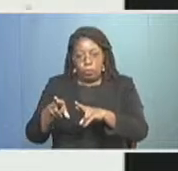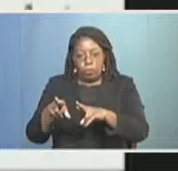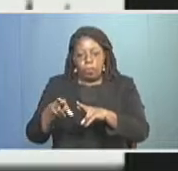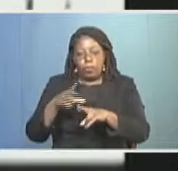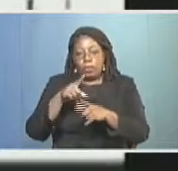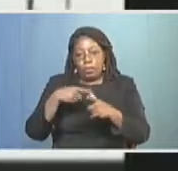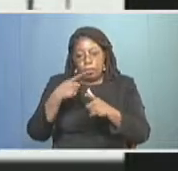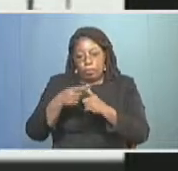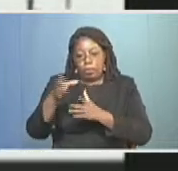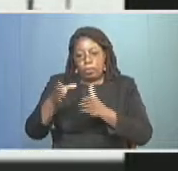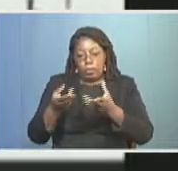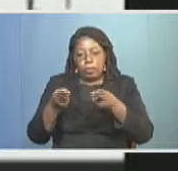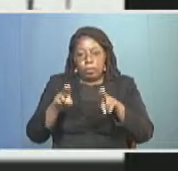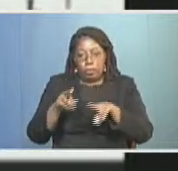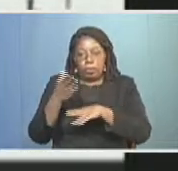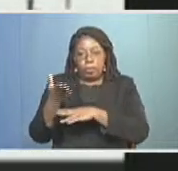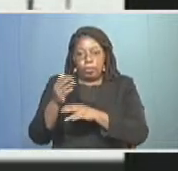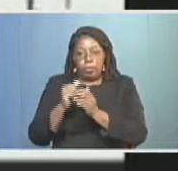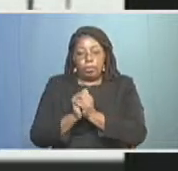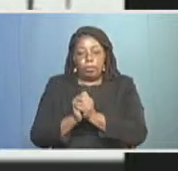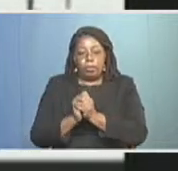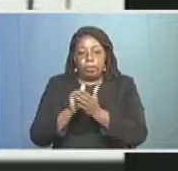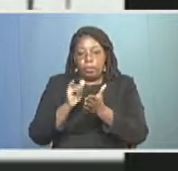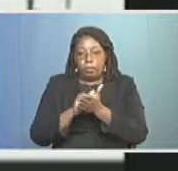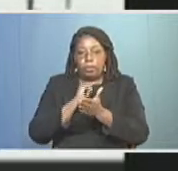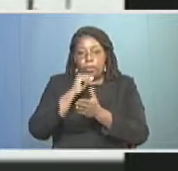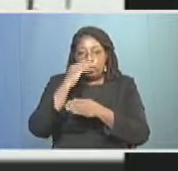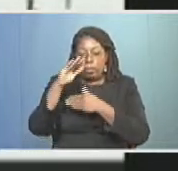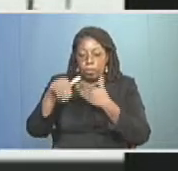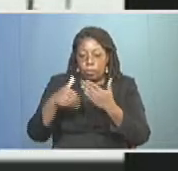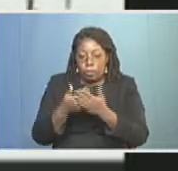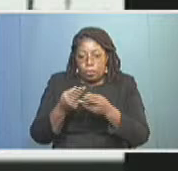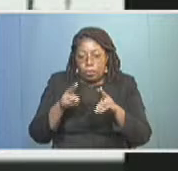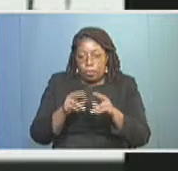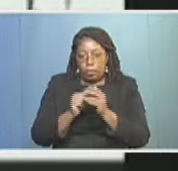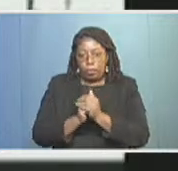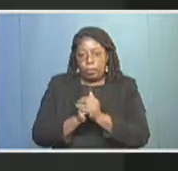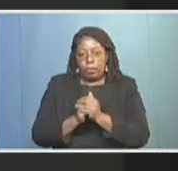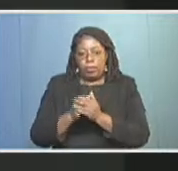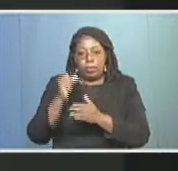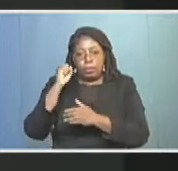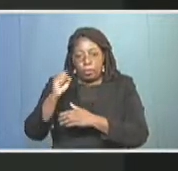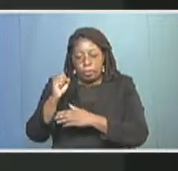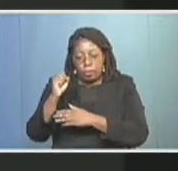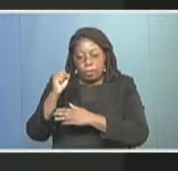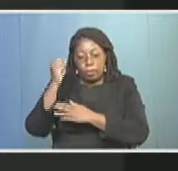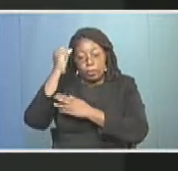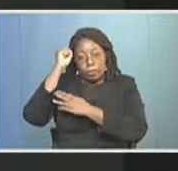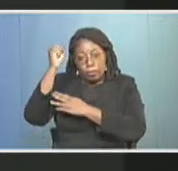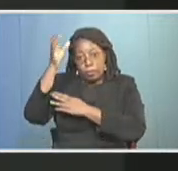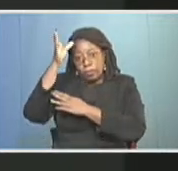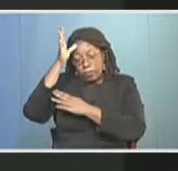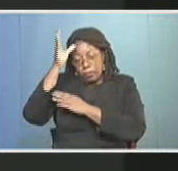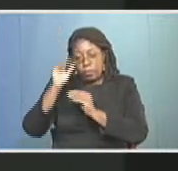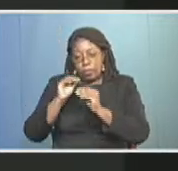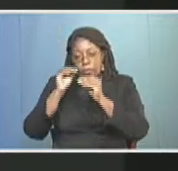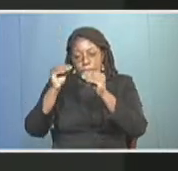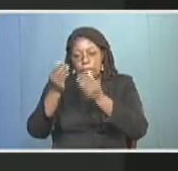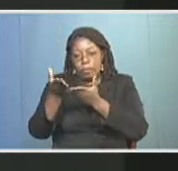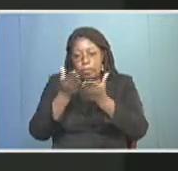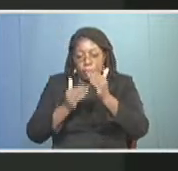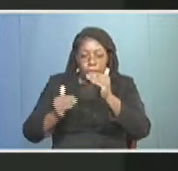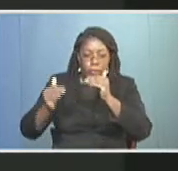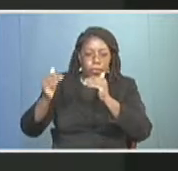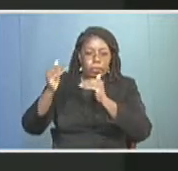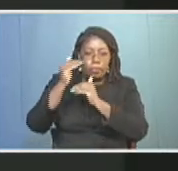ceremony would take place there. But that's not all, though. Wisdom says his father was not only a soldier, but someone who put service above self.